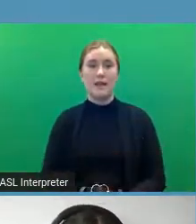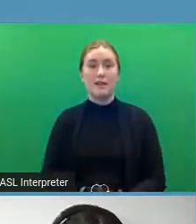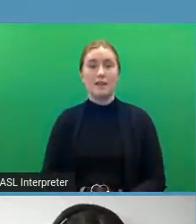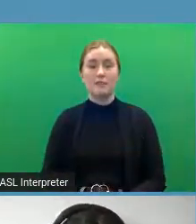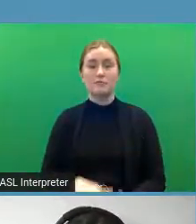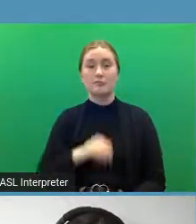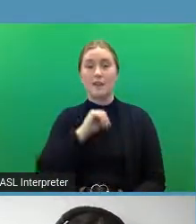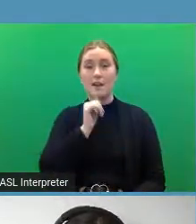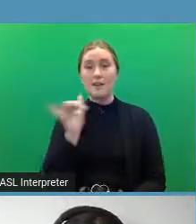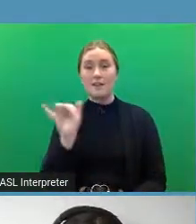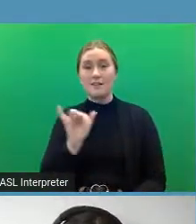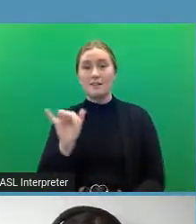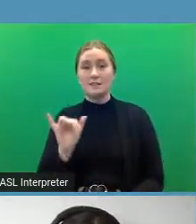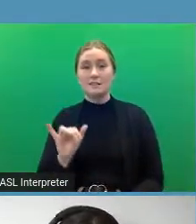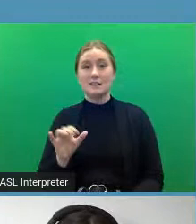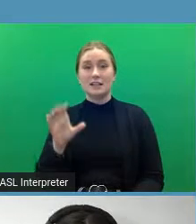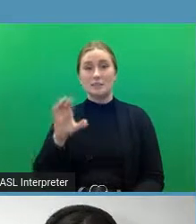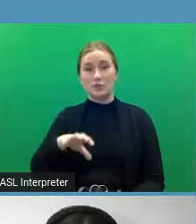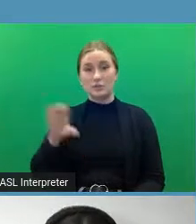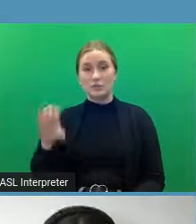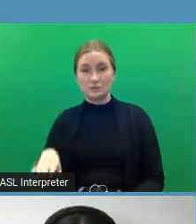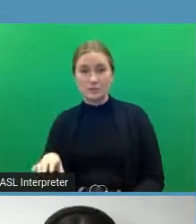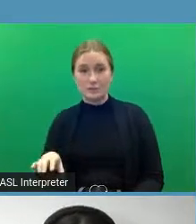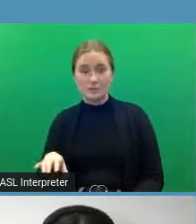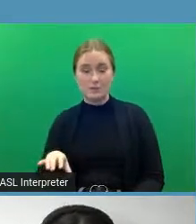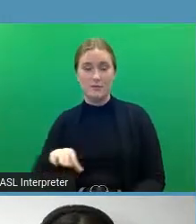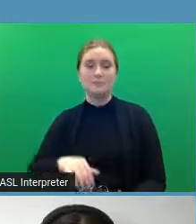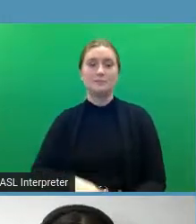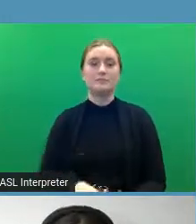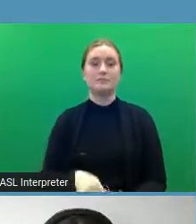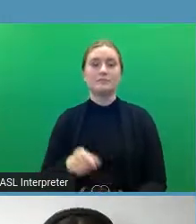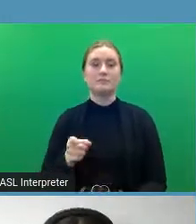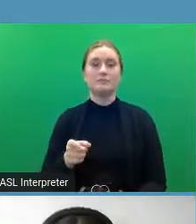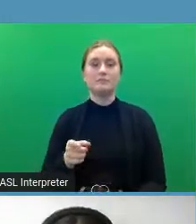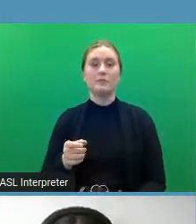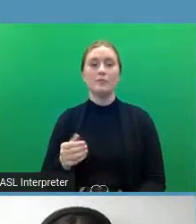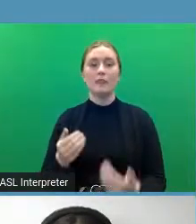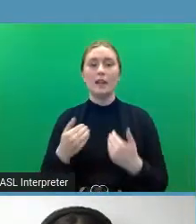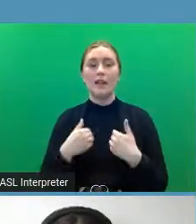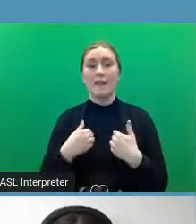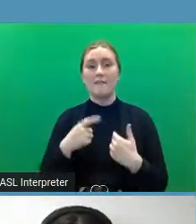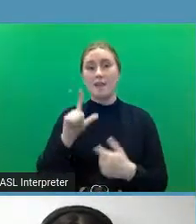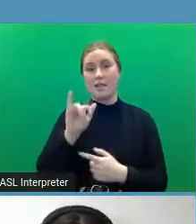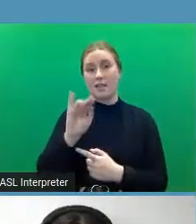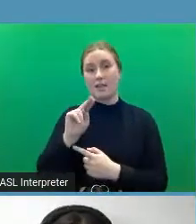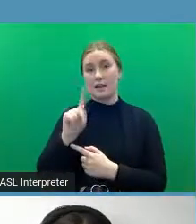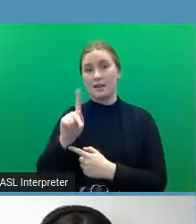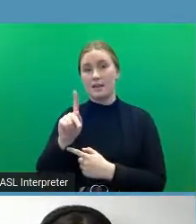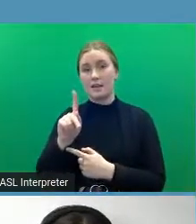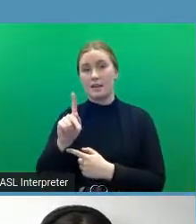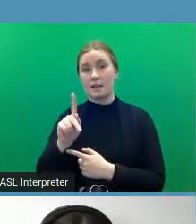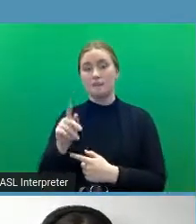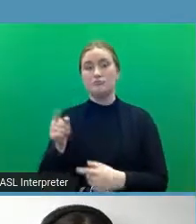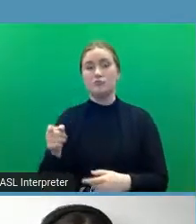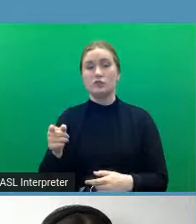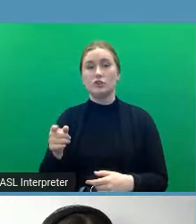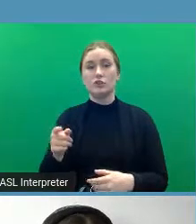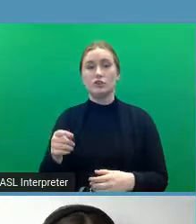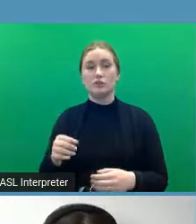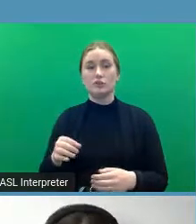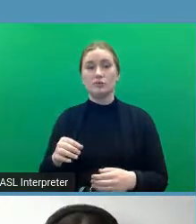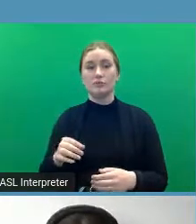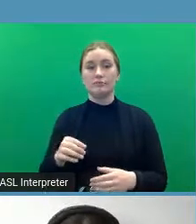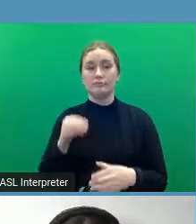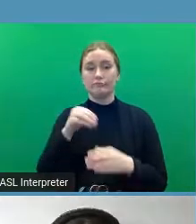rate independent of the source media. The transcript link that's available alongside this video, which I